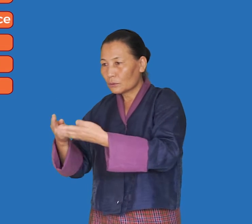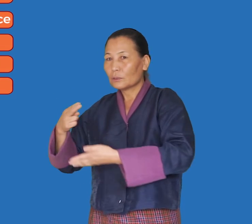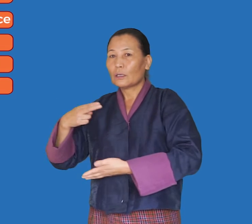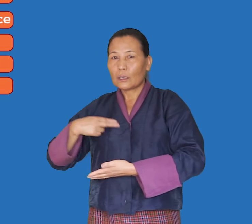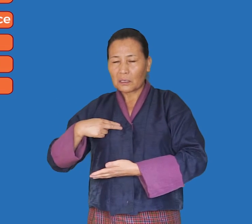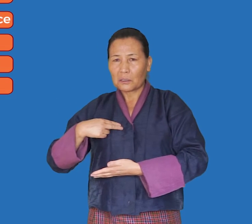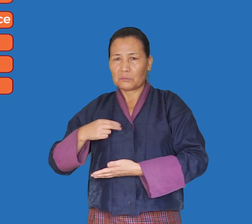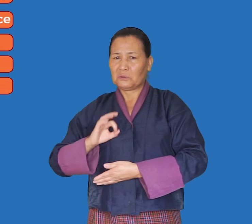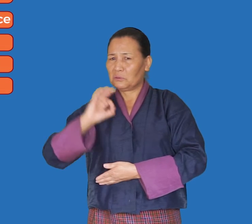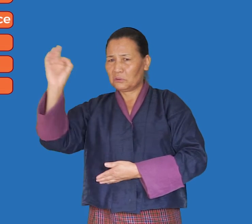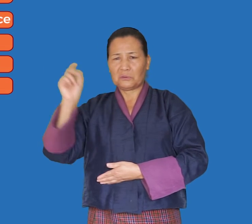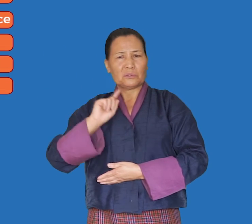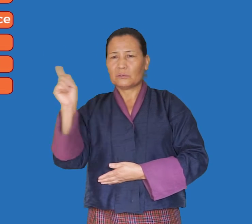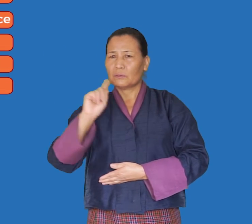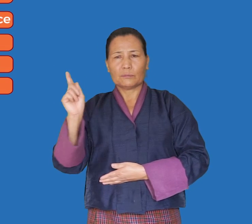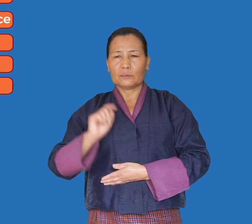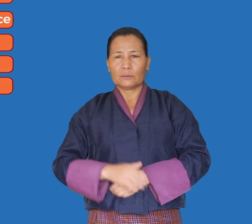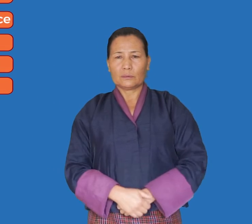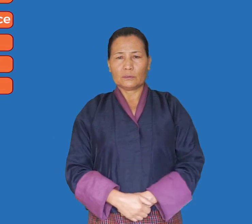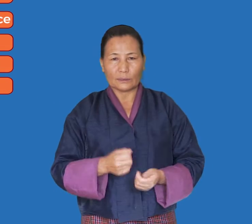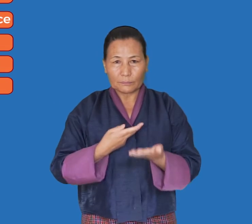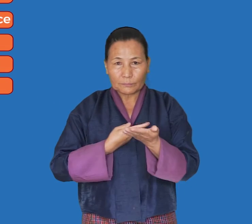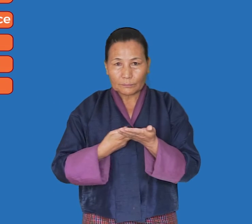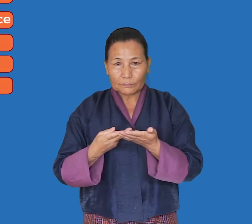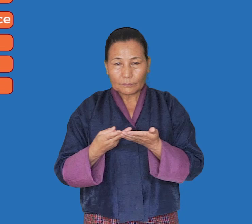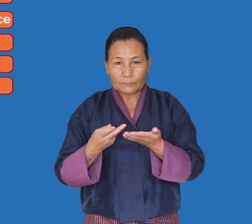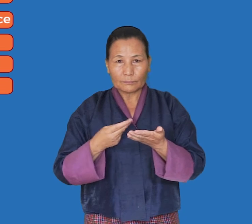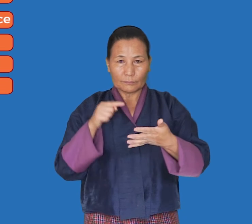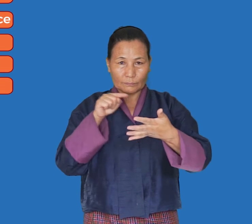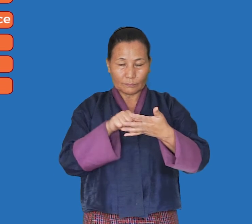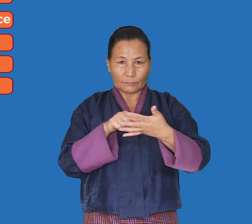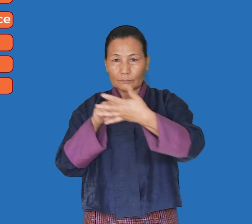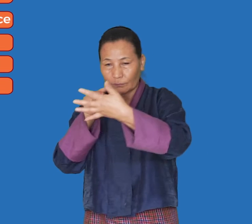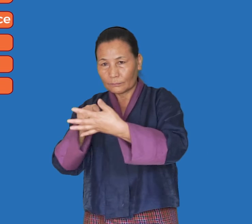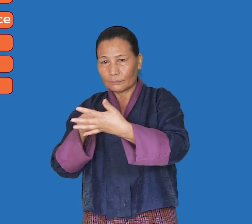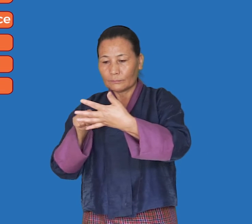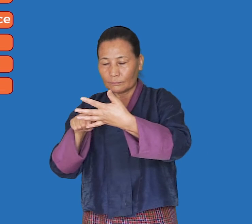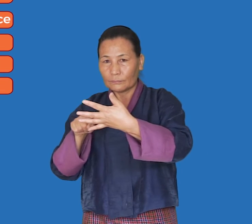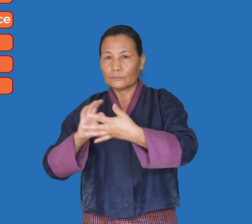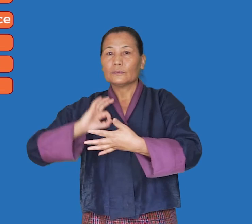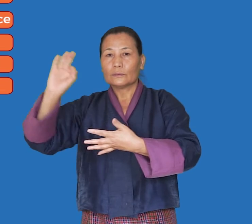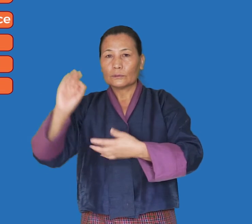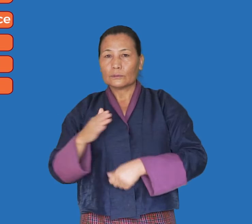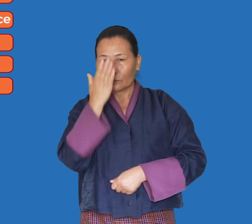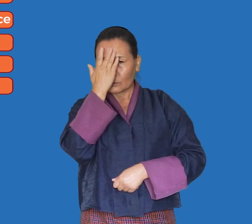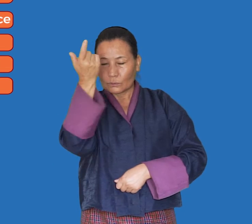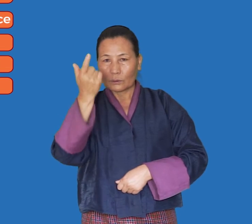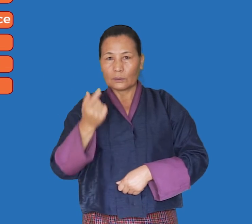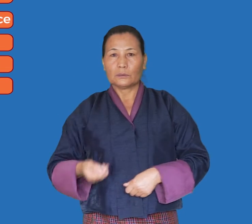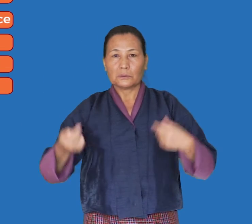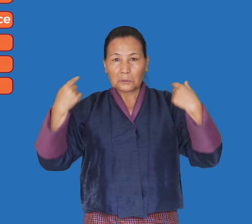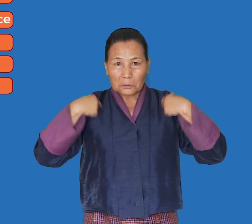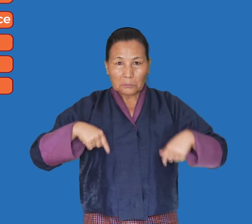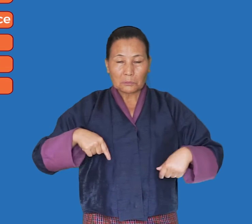are considered better than the other category. However, not all anonymous sources